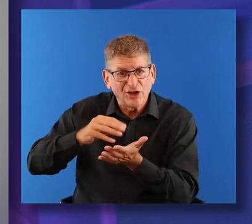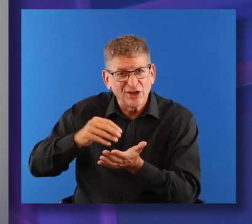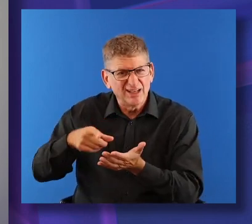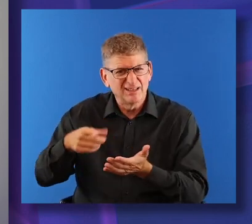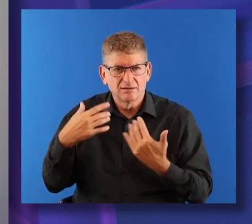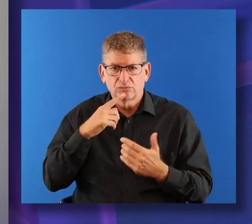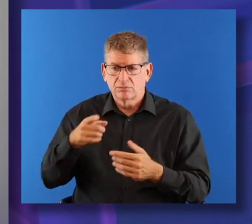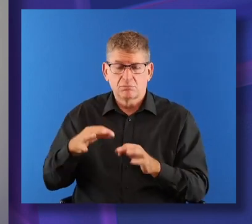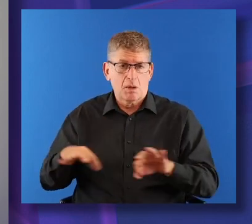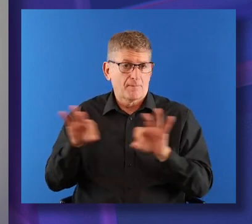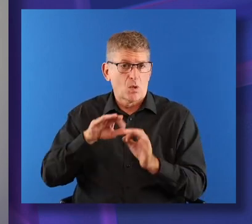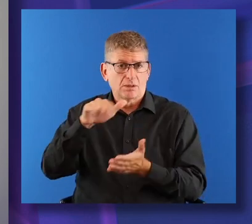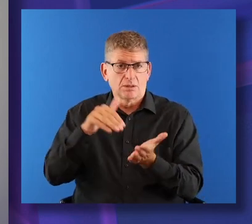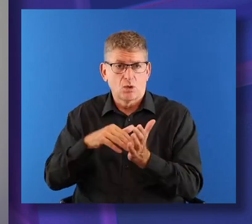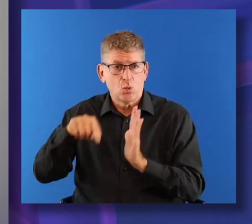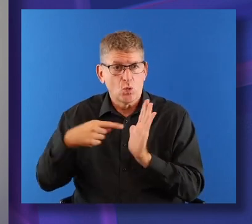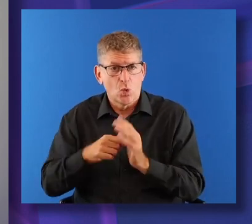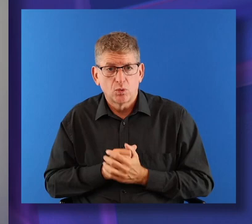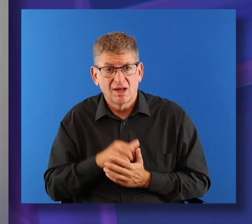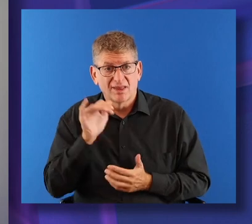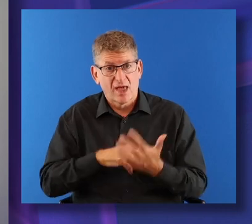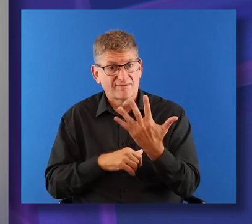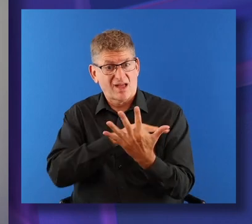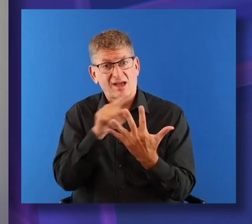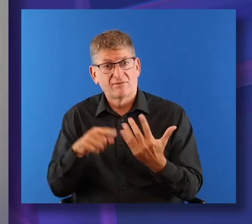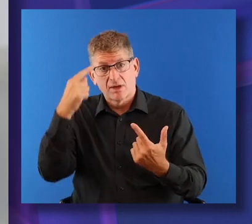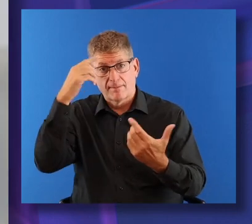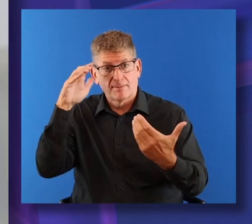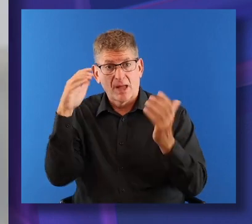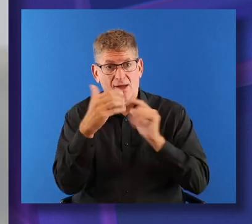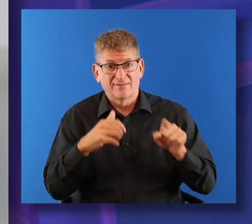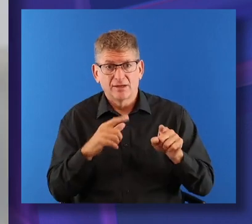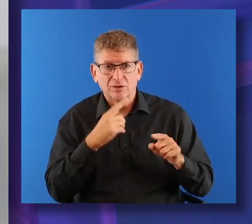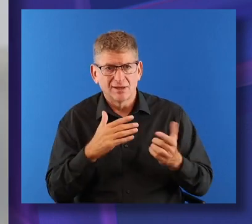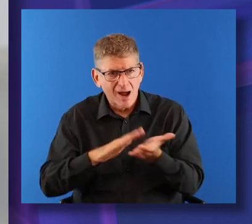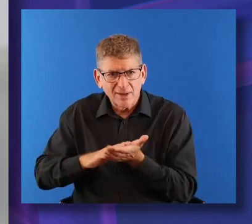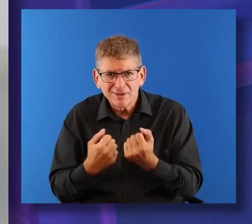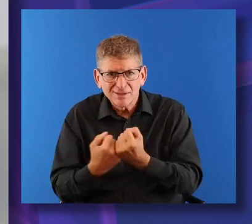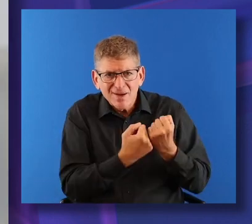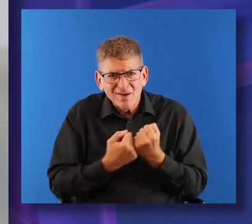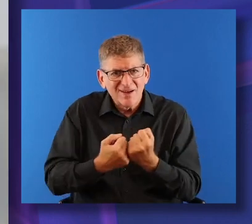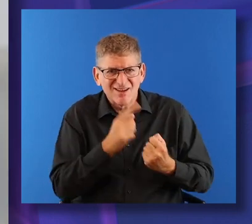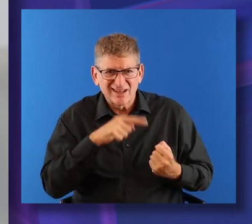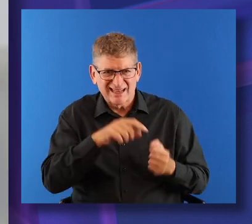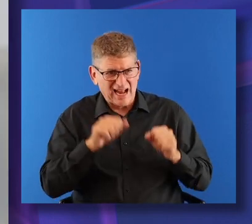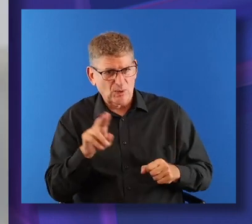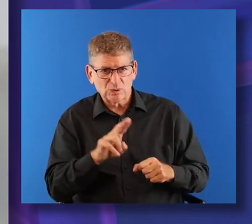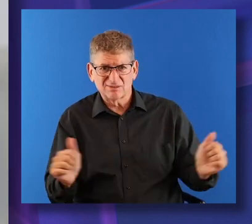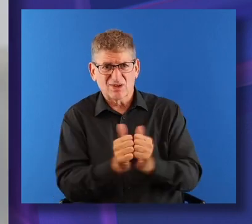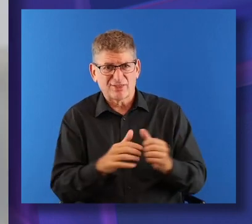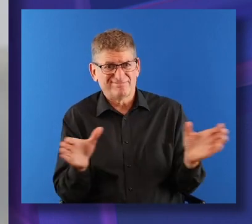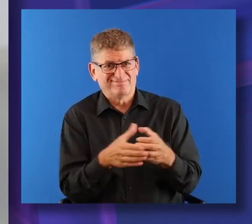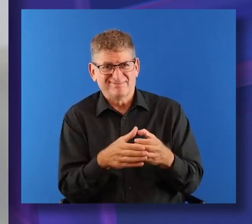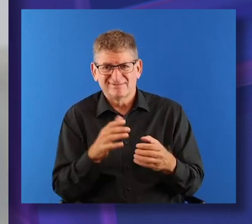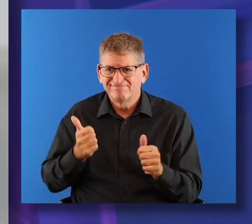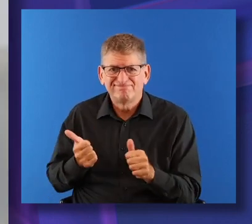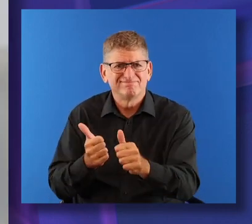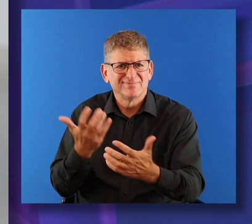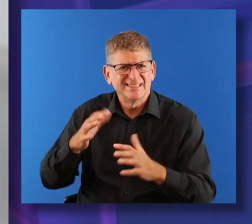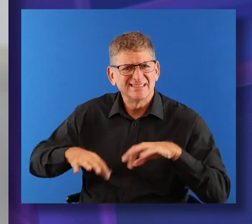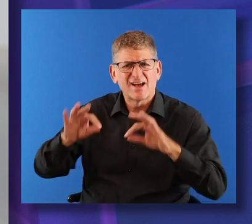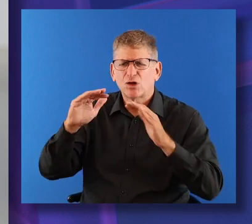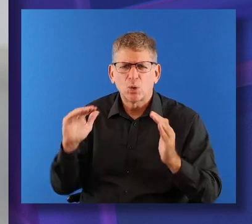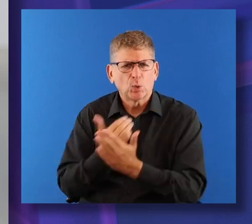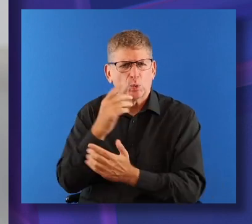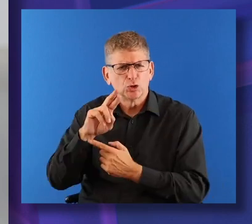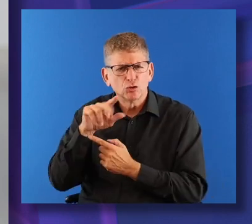with machine learning playing an increasingly central role. These five paradigms are complementary, and they can be used collectively in